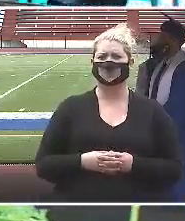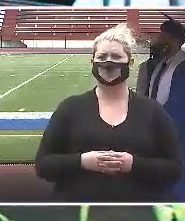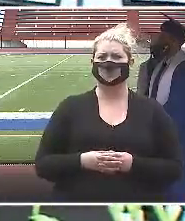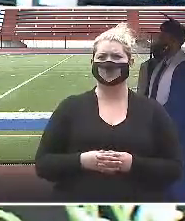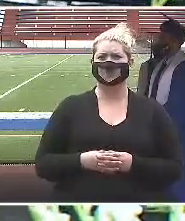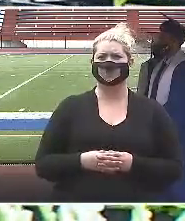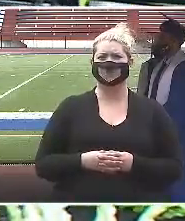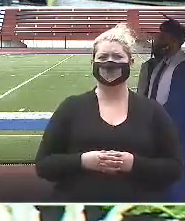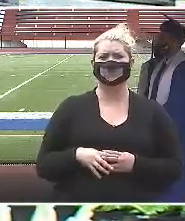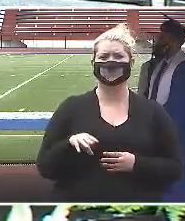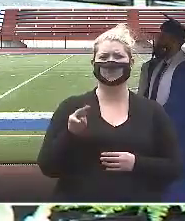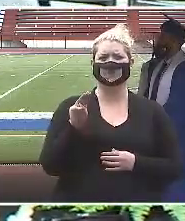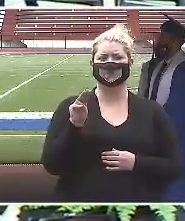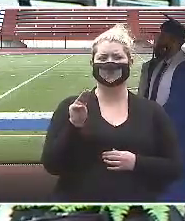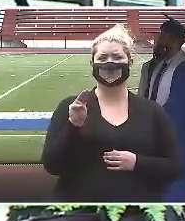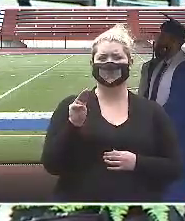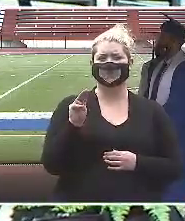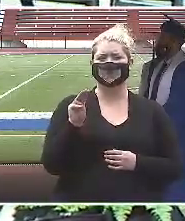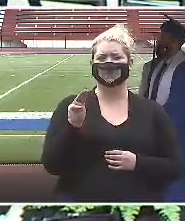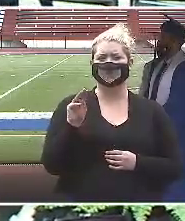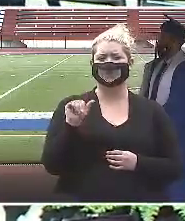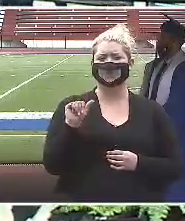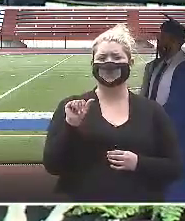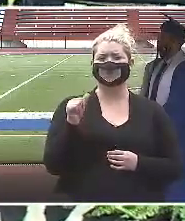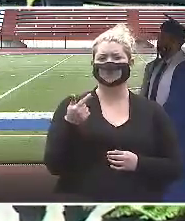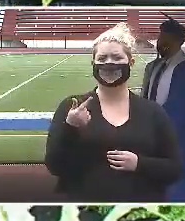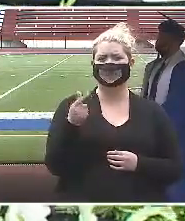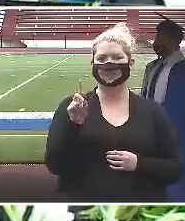Magdalena Contreras Gonzalez.